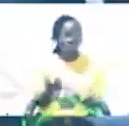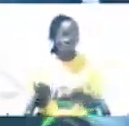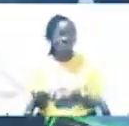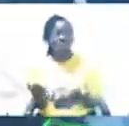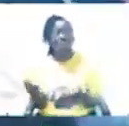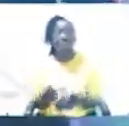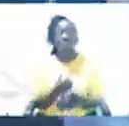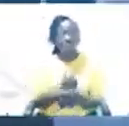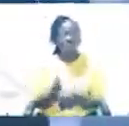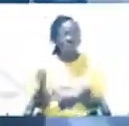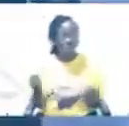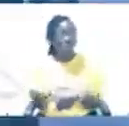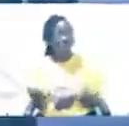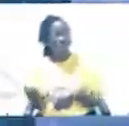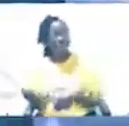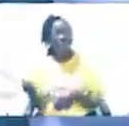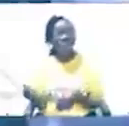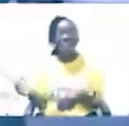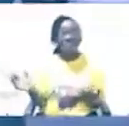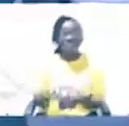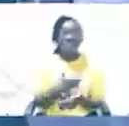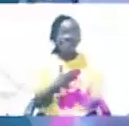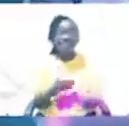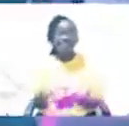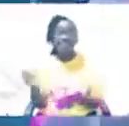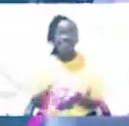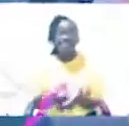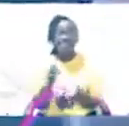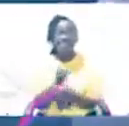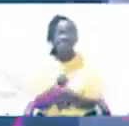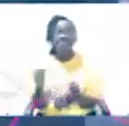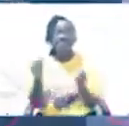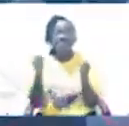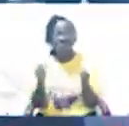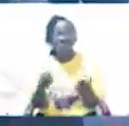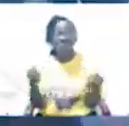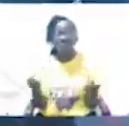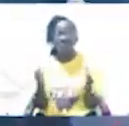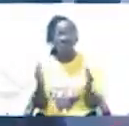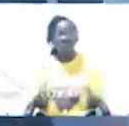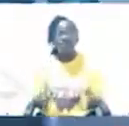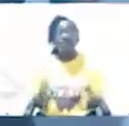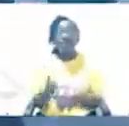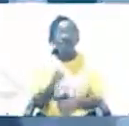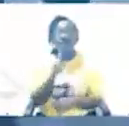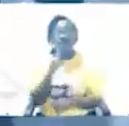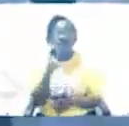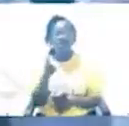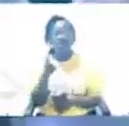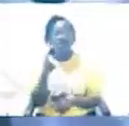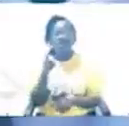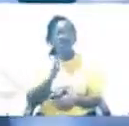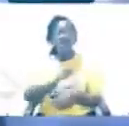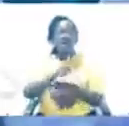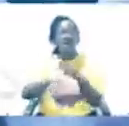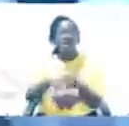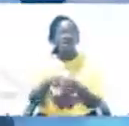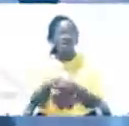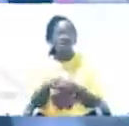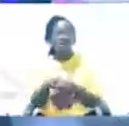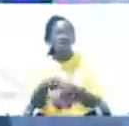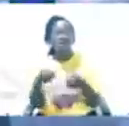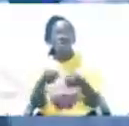te de boy ya fo. Yesu te de boy ya fo. Oke